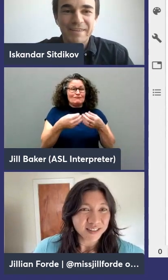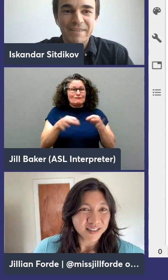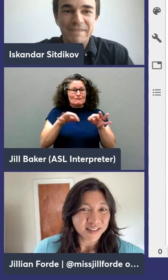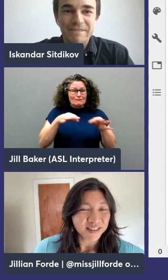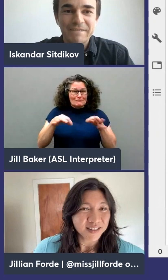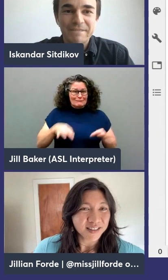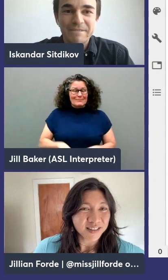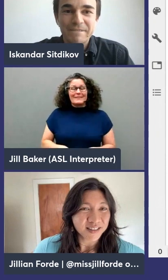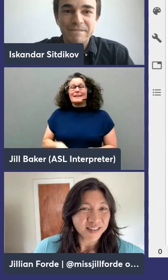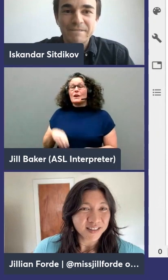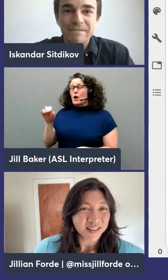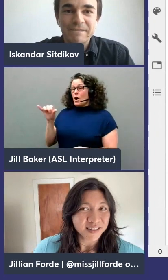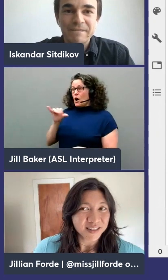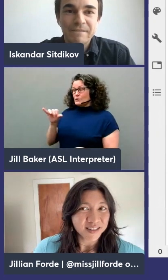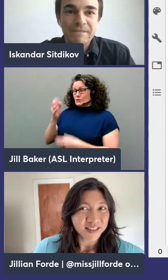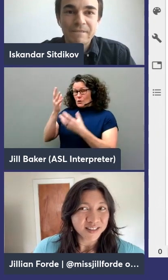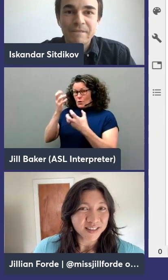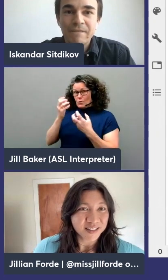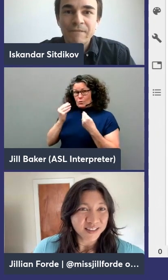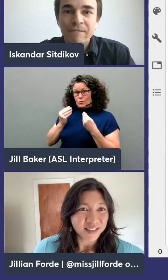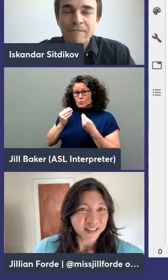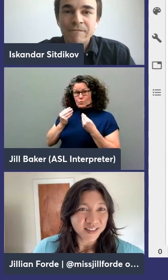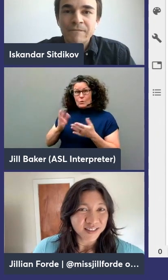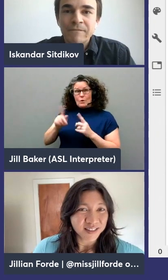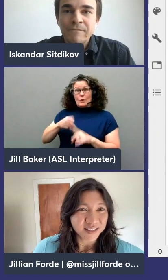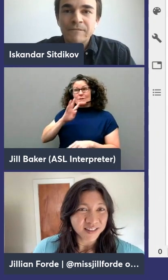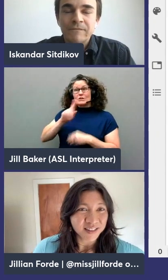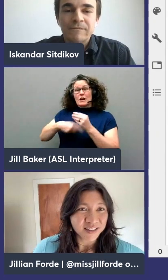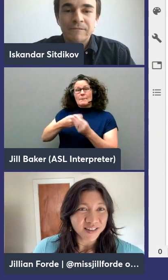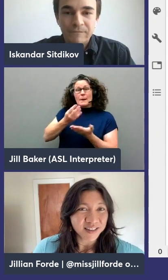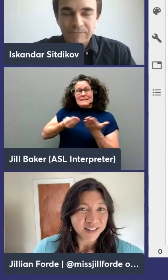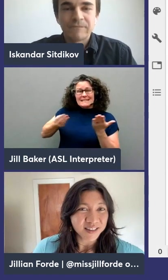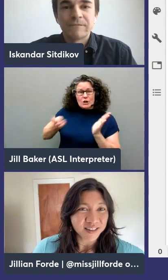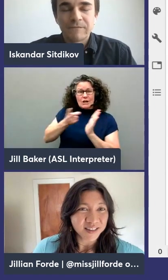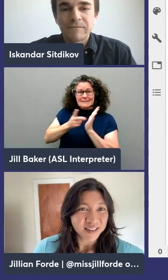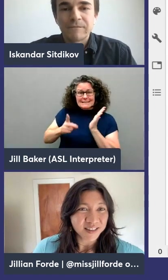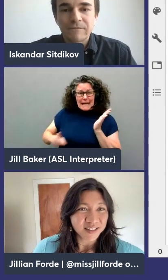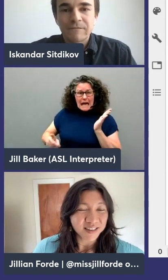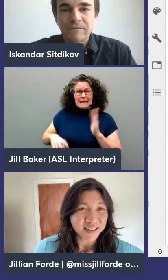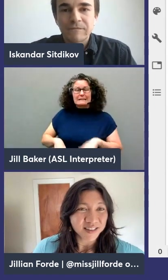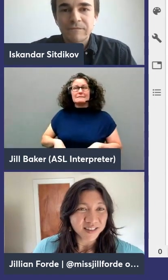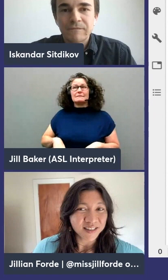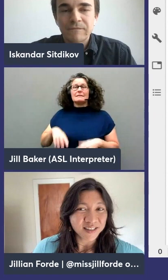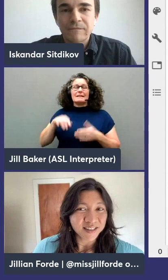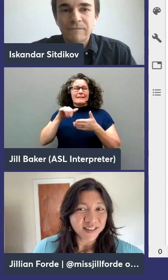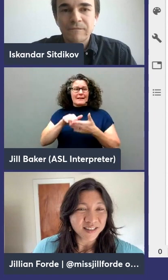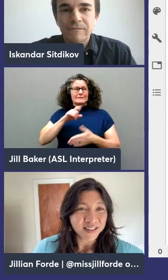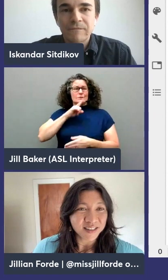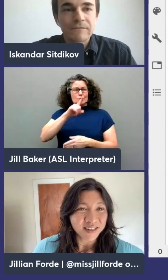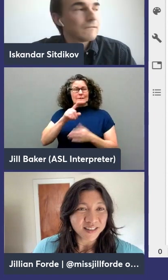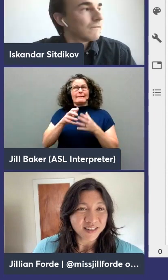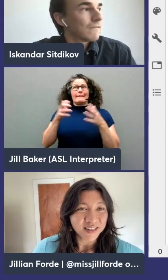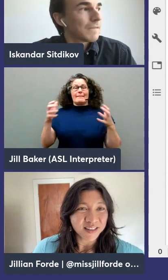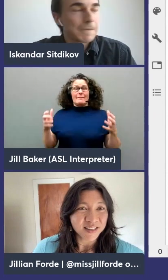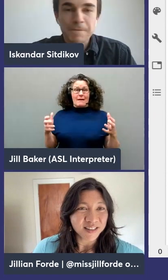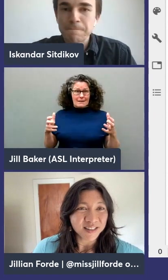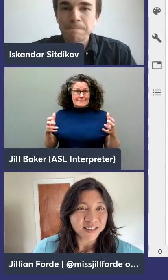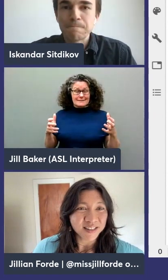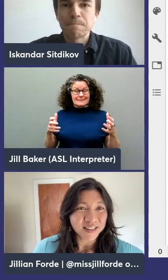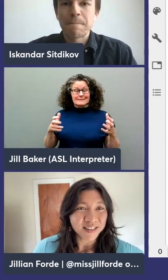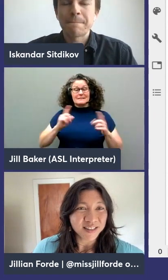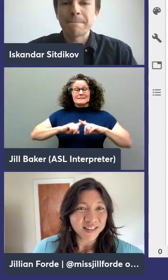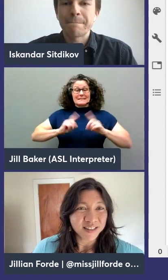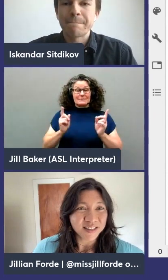wanted to flag that when we talk about materials design, there are actually a lot of